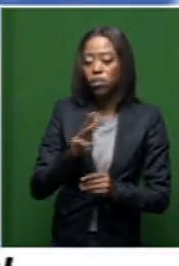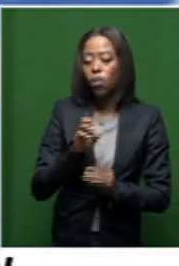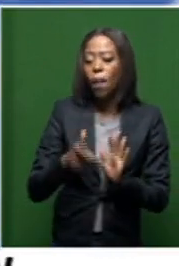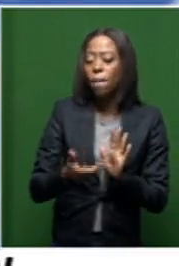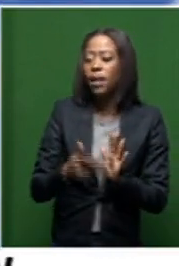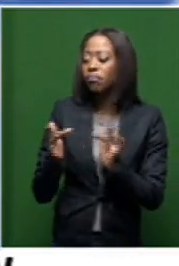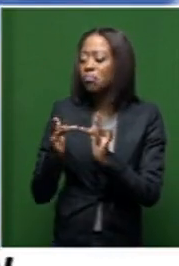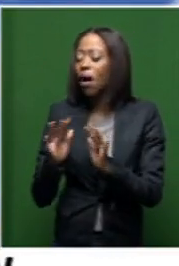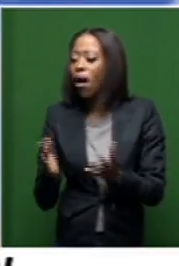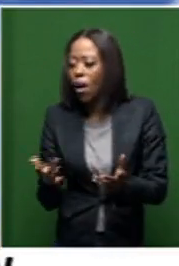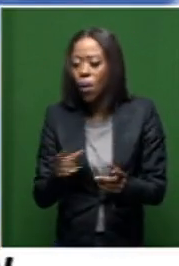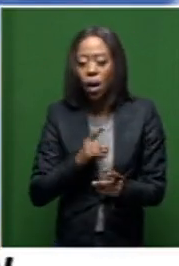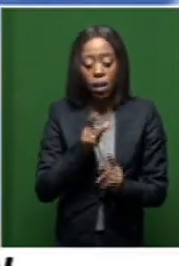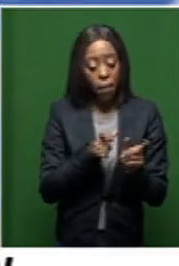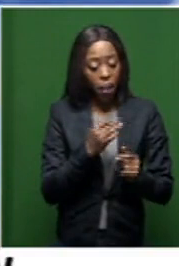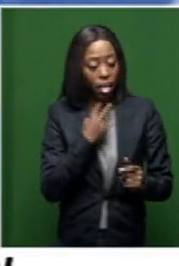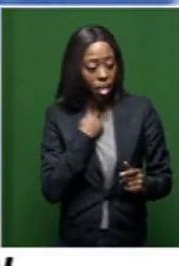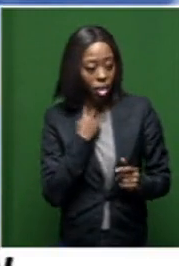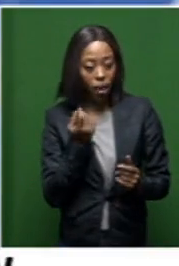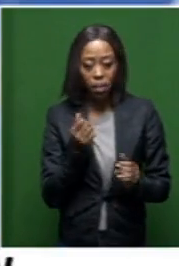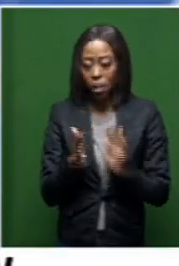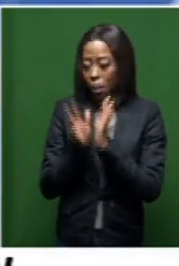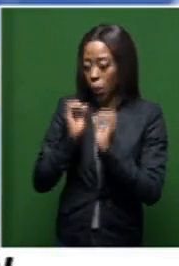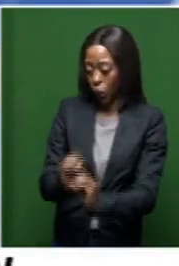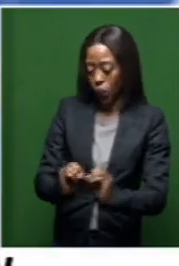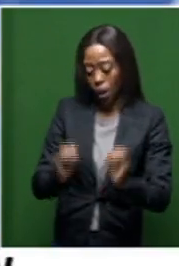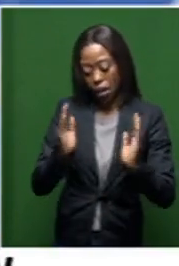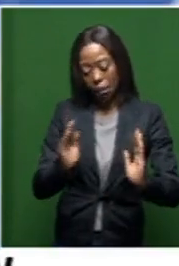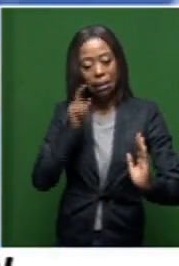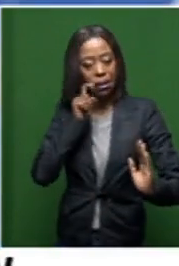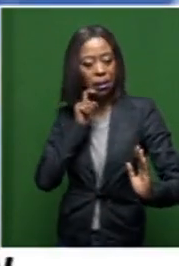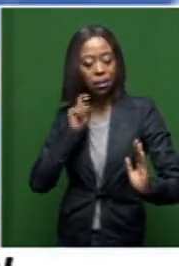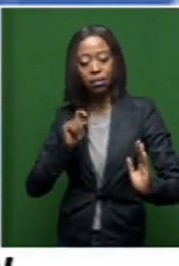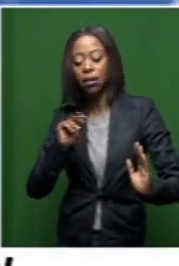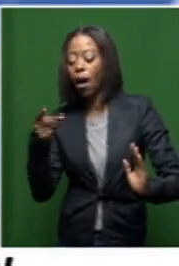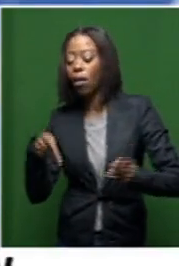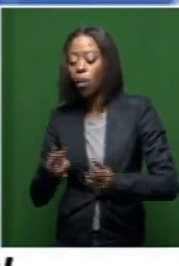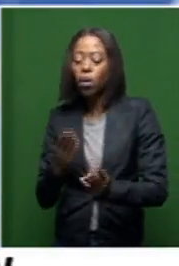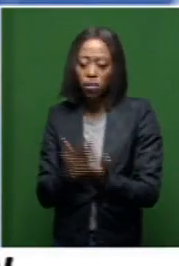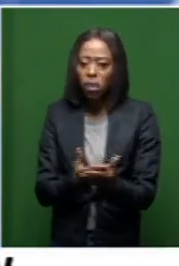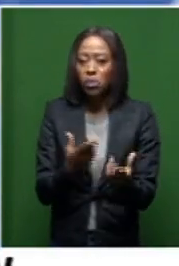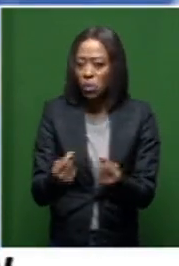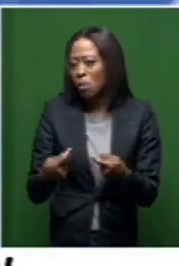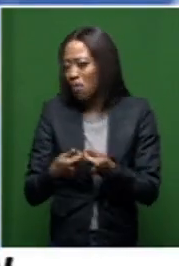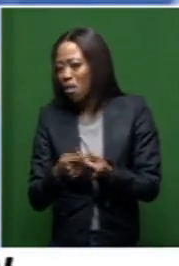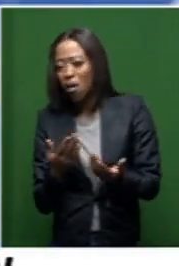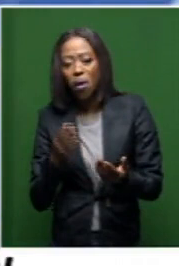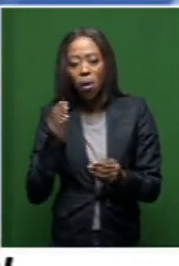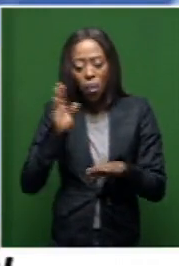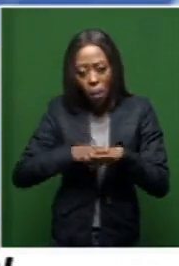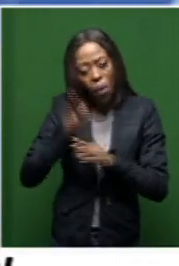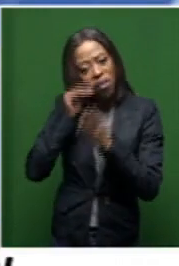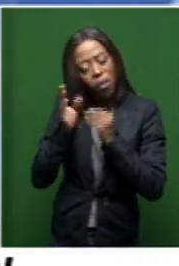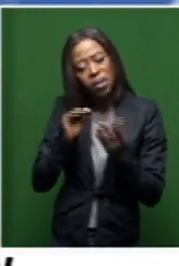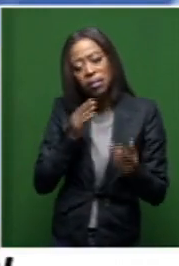because as you say, if people can't, they're not eligible, they don't fall into the criteria that's recommended, and they want to donate financially or find out more info, what